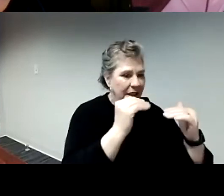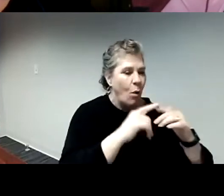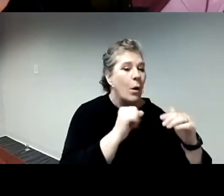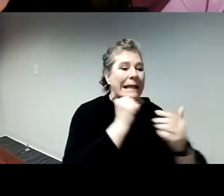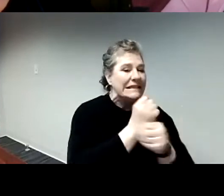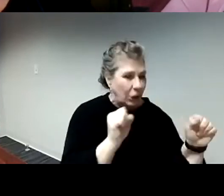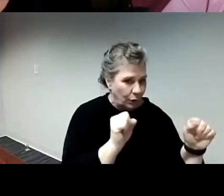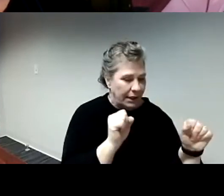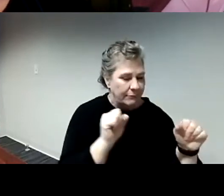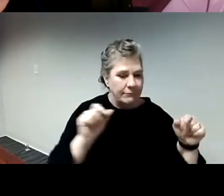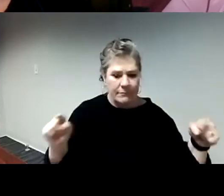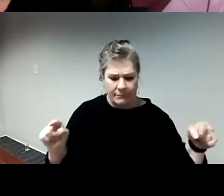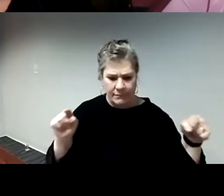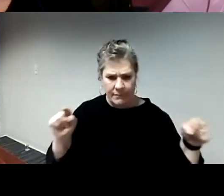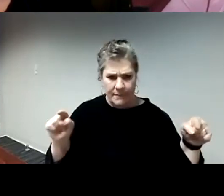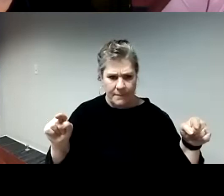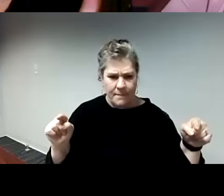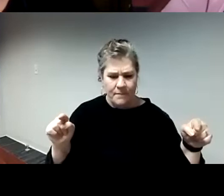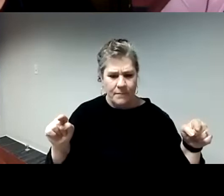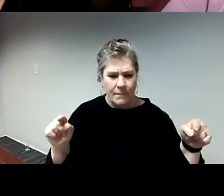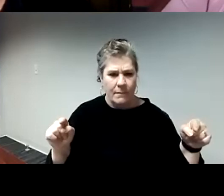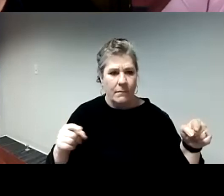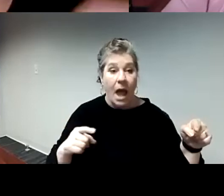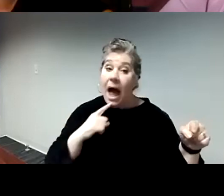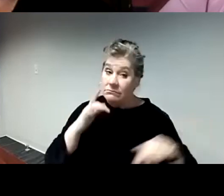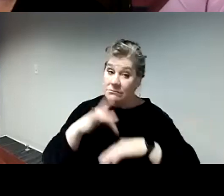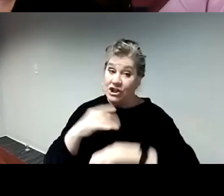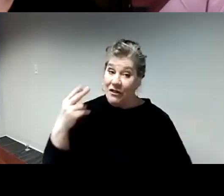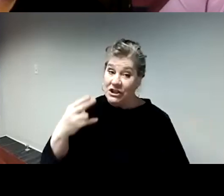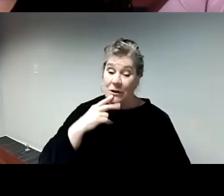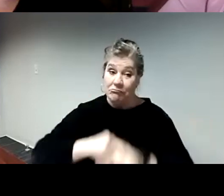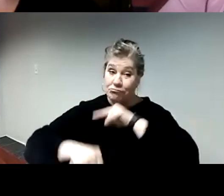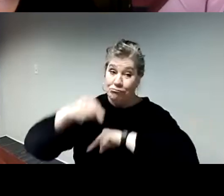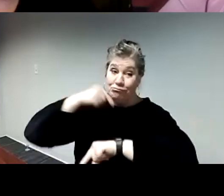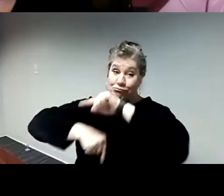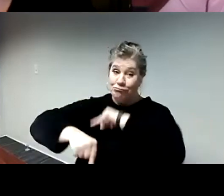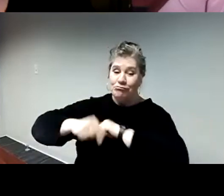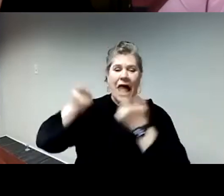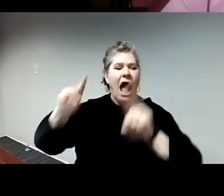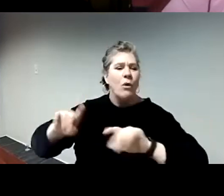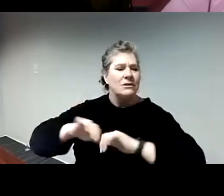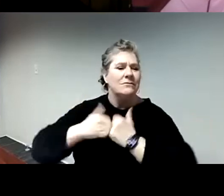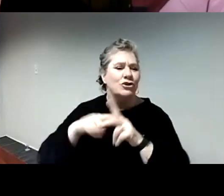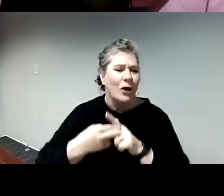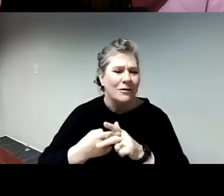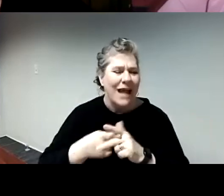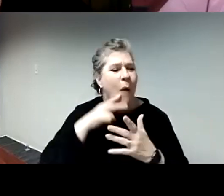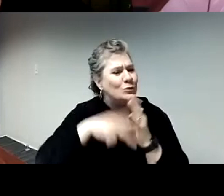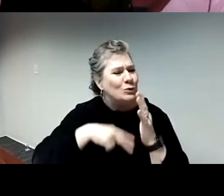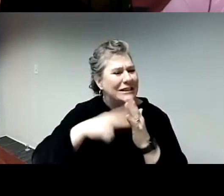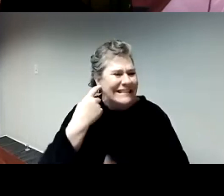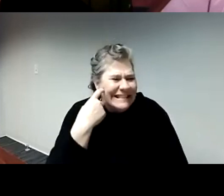insecurity, I go like the history route, like throwing it way back. I started reading